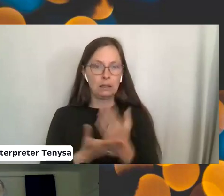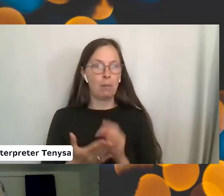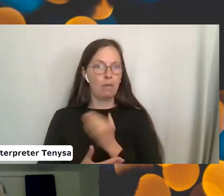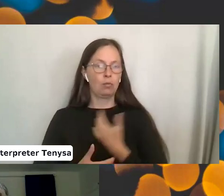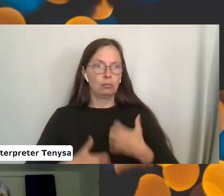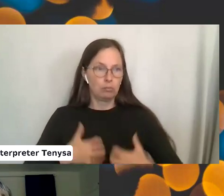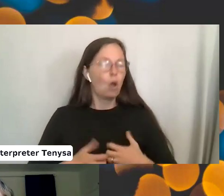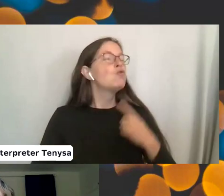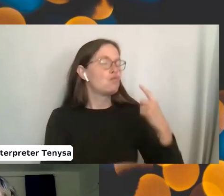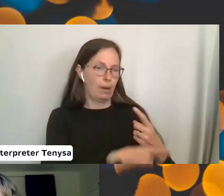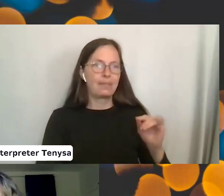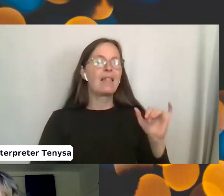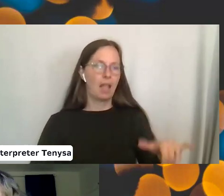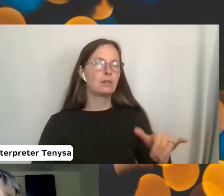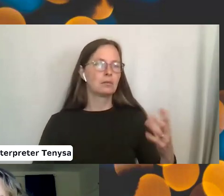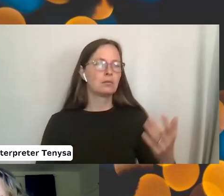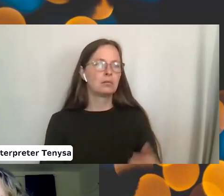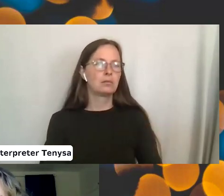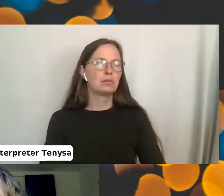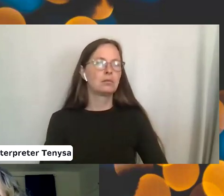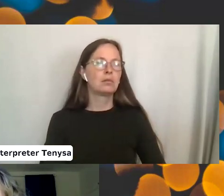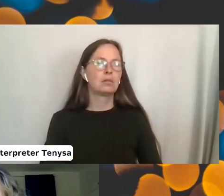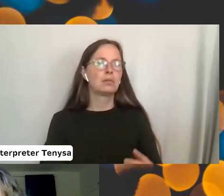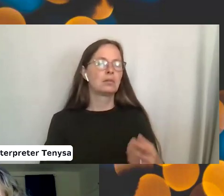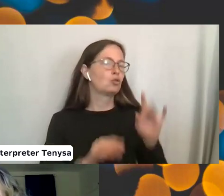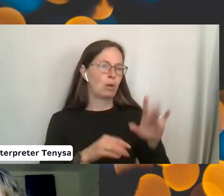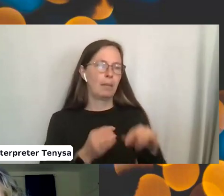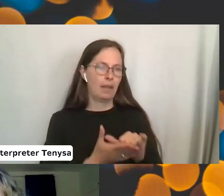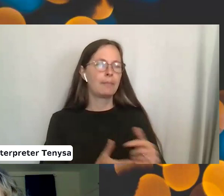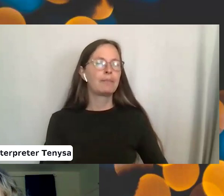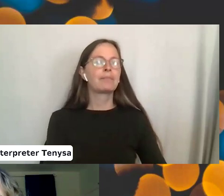So, no, and that's what's kind of great about it is like I don't feel